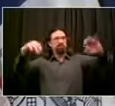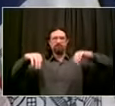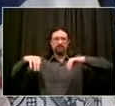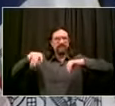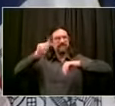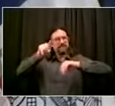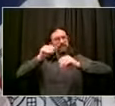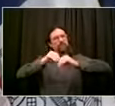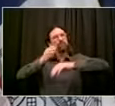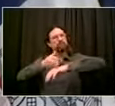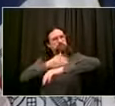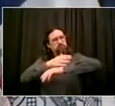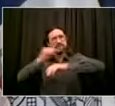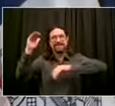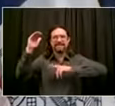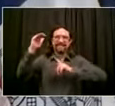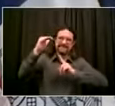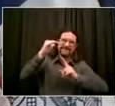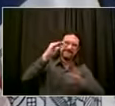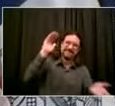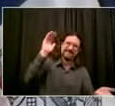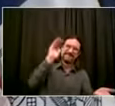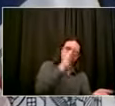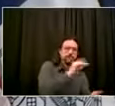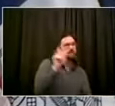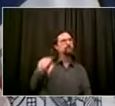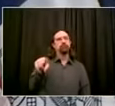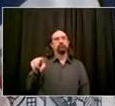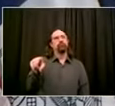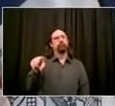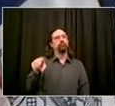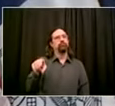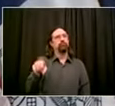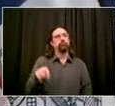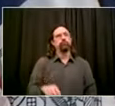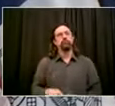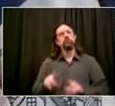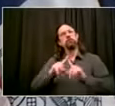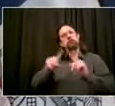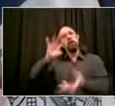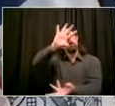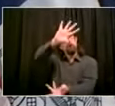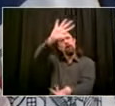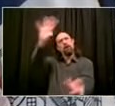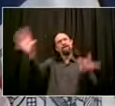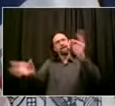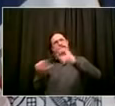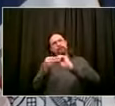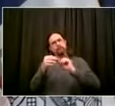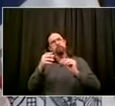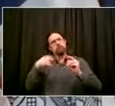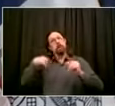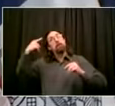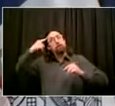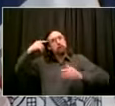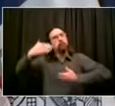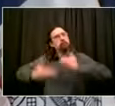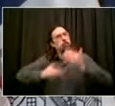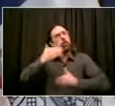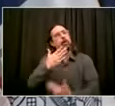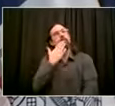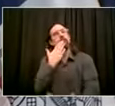city to encourage more testing. We have a lot of areas where I'd like to see more testing. We definitely want to keep reminding people, I know there's